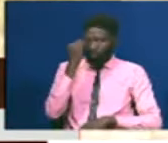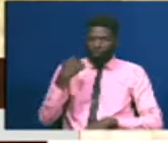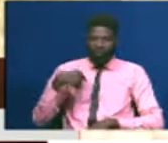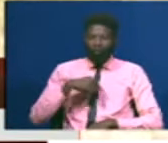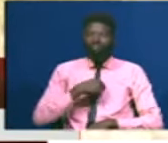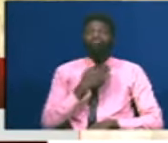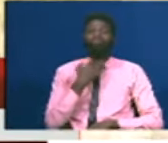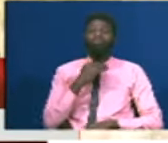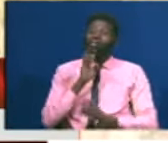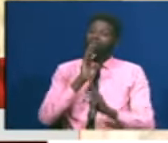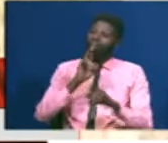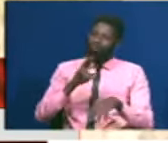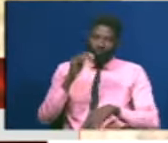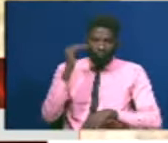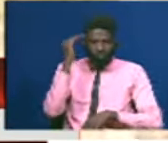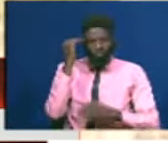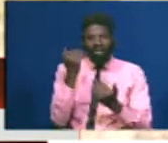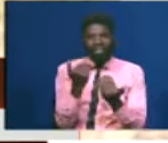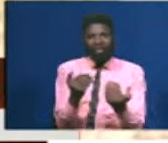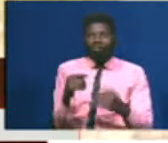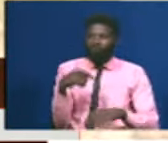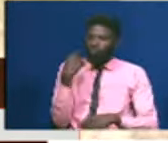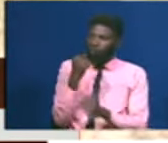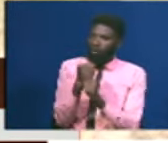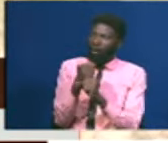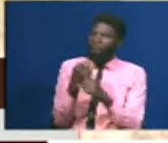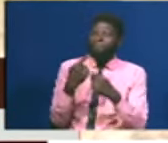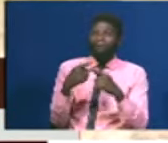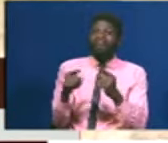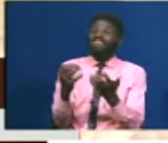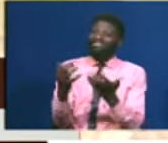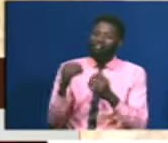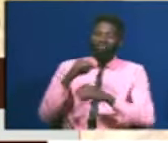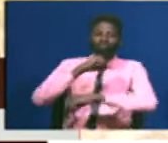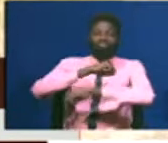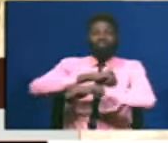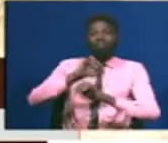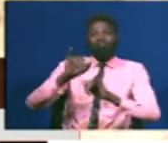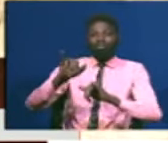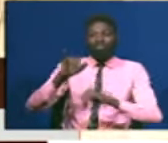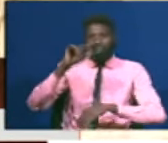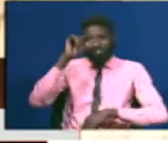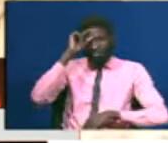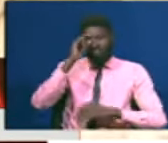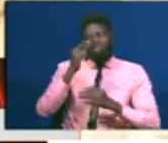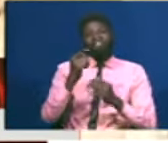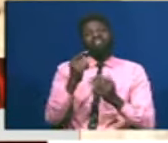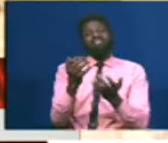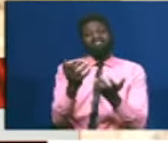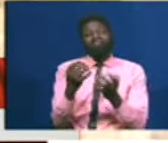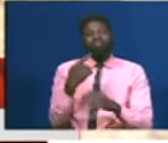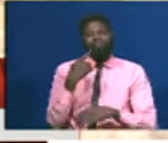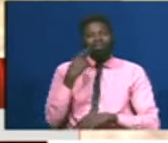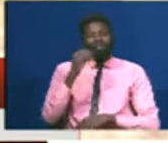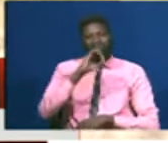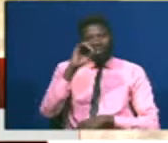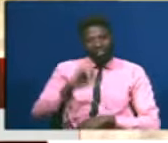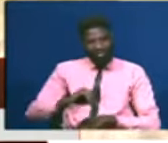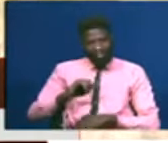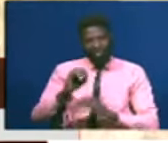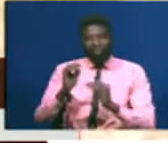are working and supposed to be in school. Yes. Yeah. Because as a government, we need 100% transition. We know there's this issue of food.